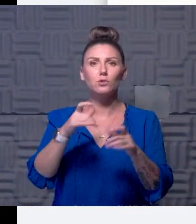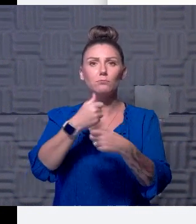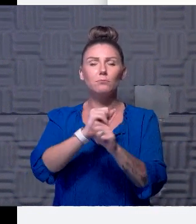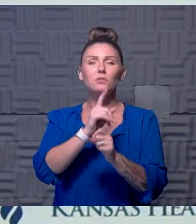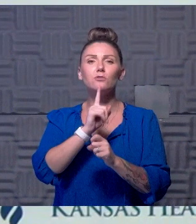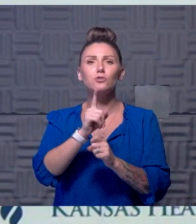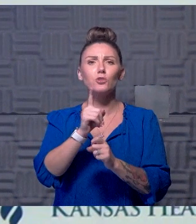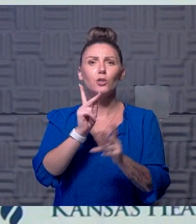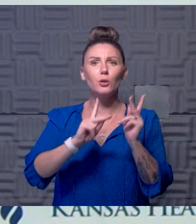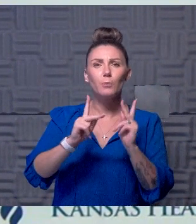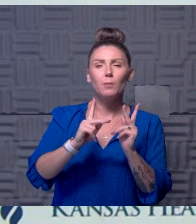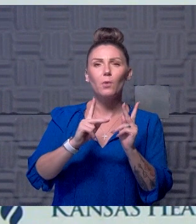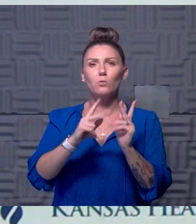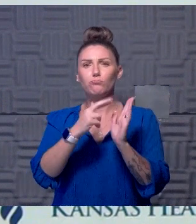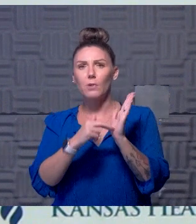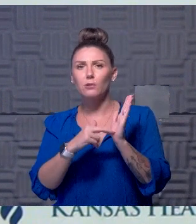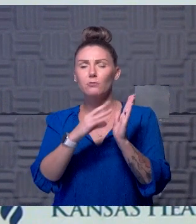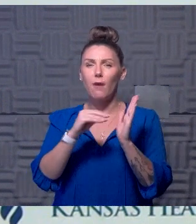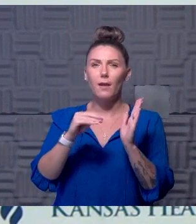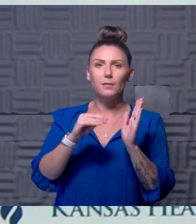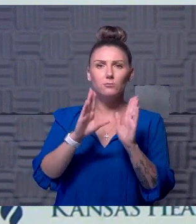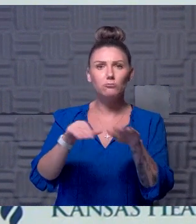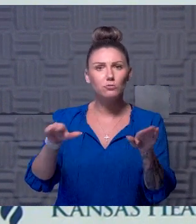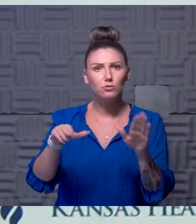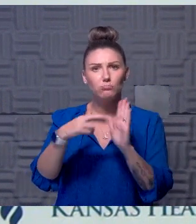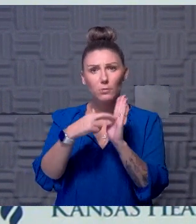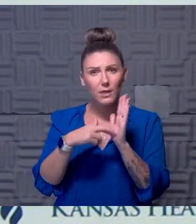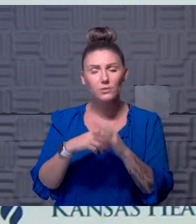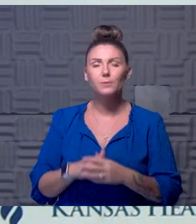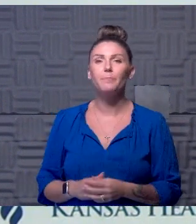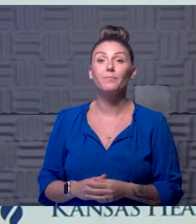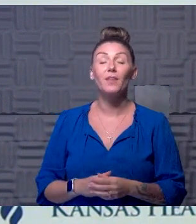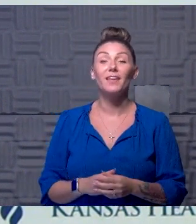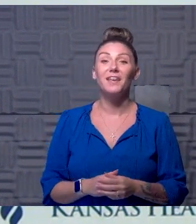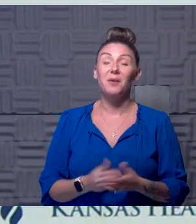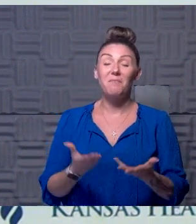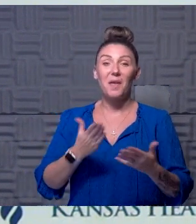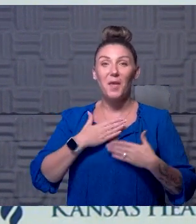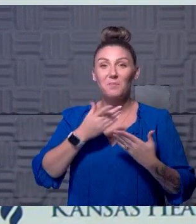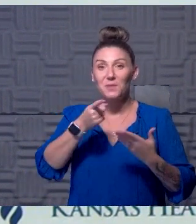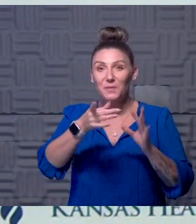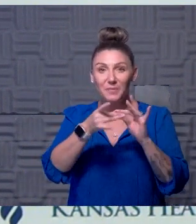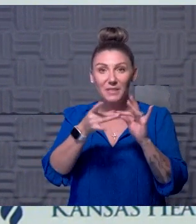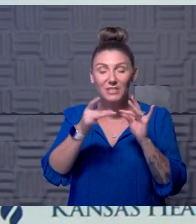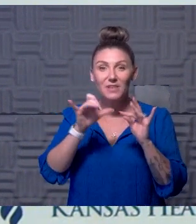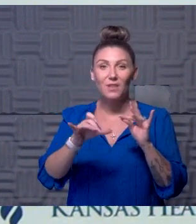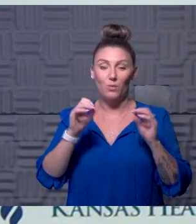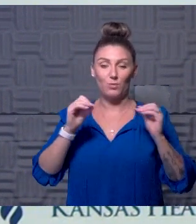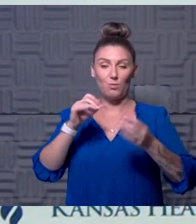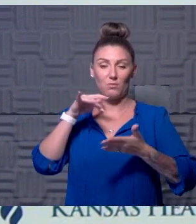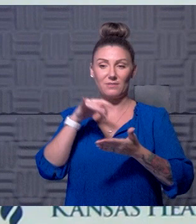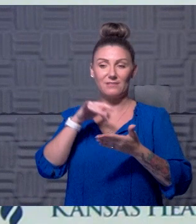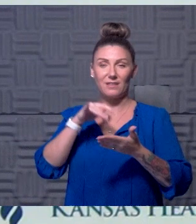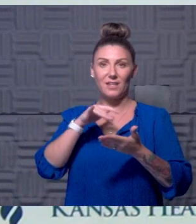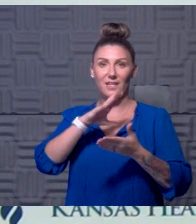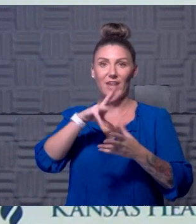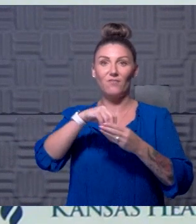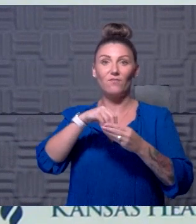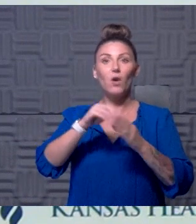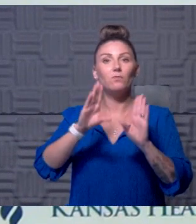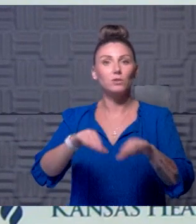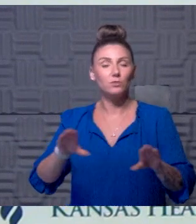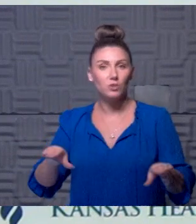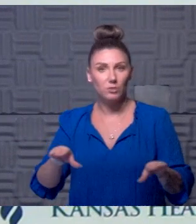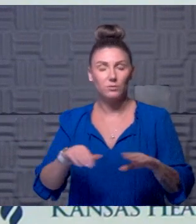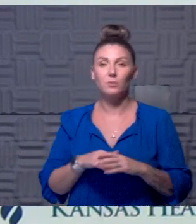get registered and kids get registered? Well, so I'm so glad that you brought that up. There is no study right now involving children, and